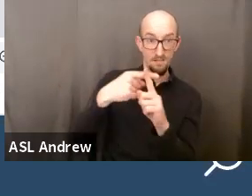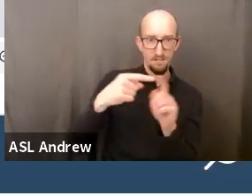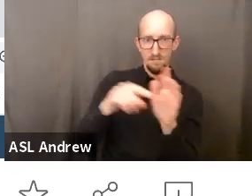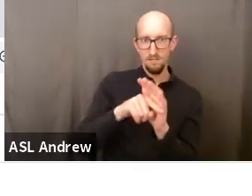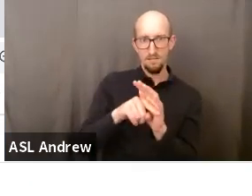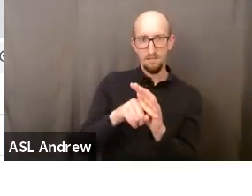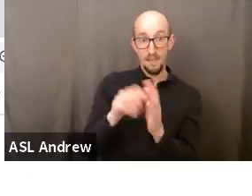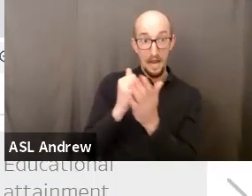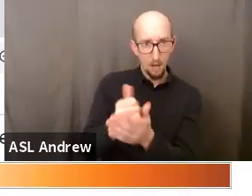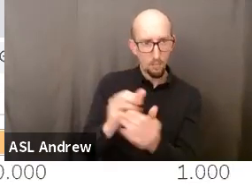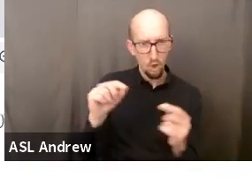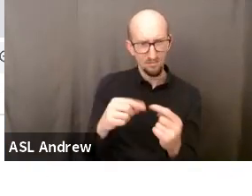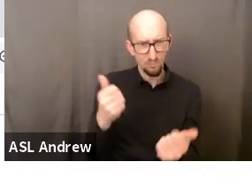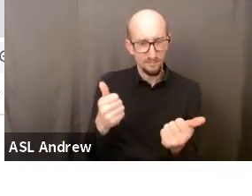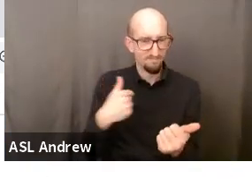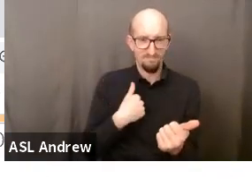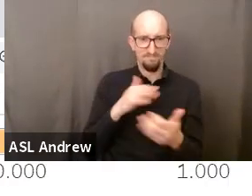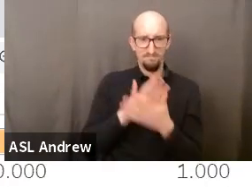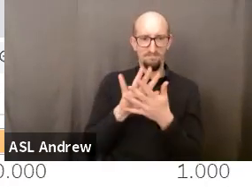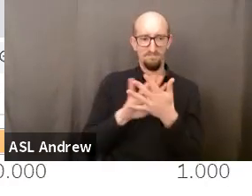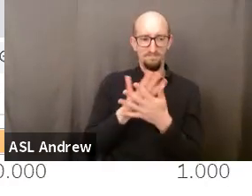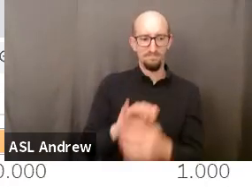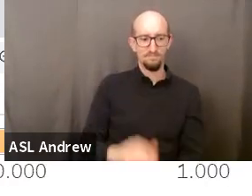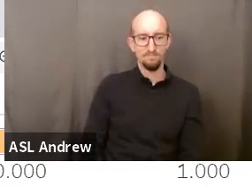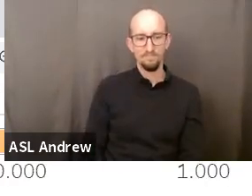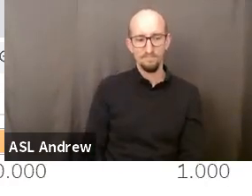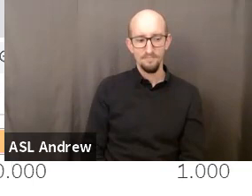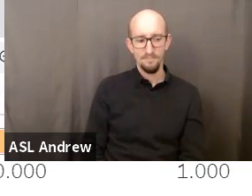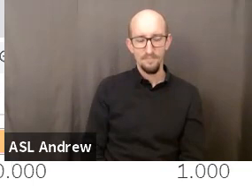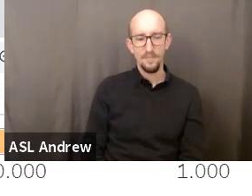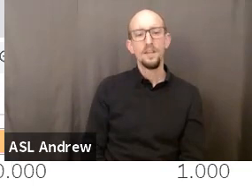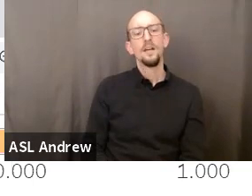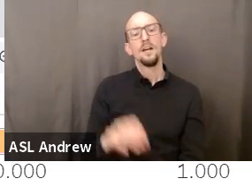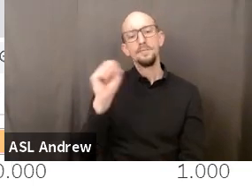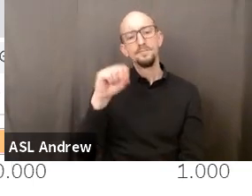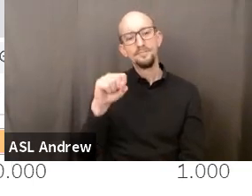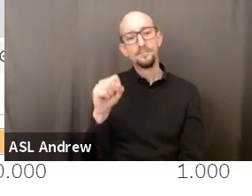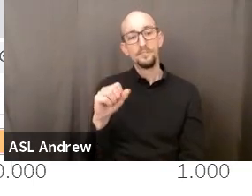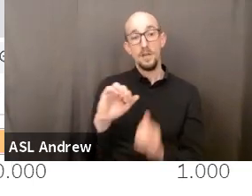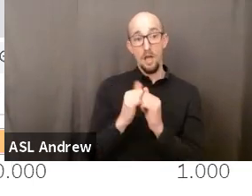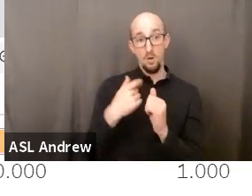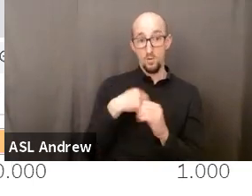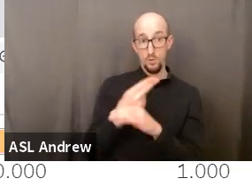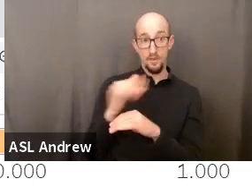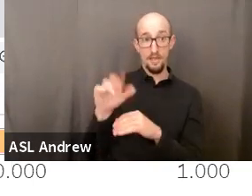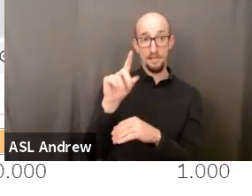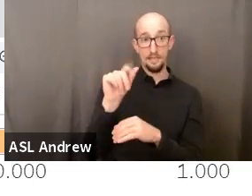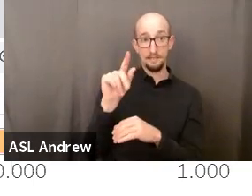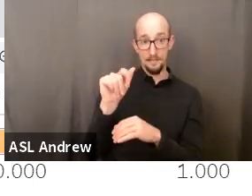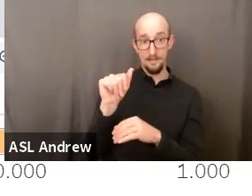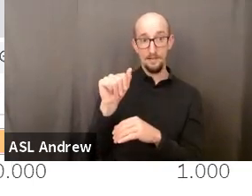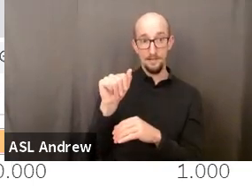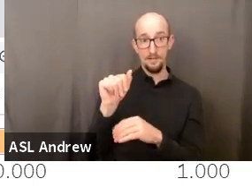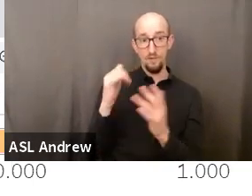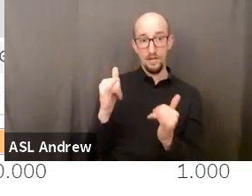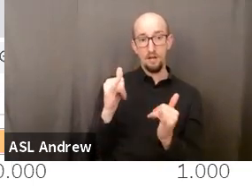Yeah, the way it's coded right now is that the lower the percentage,